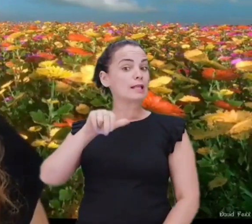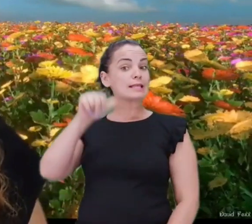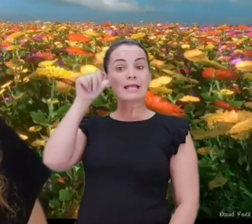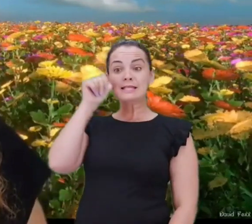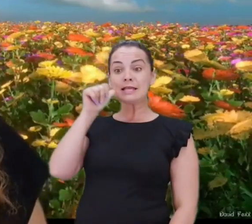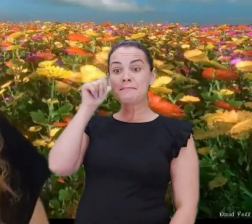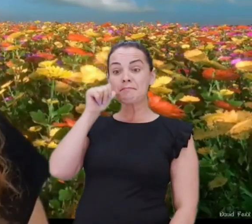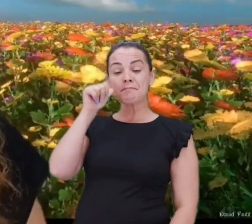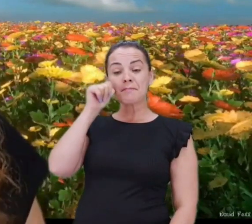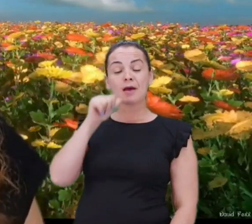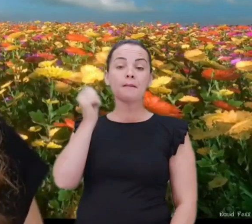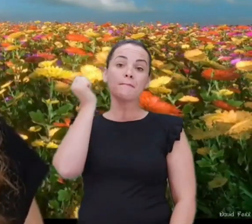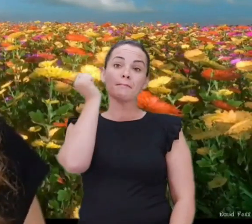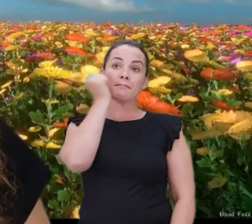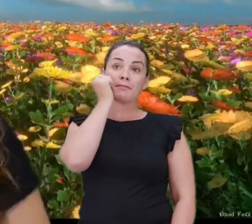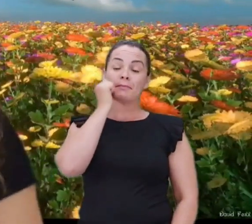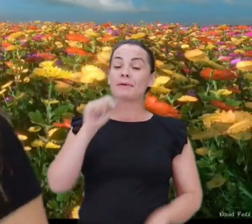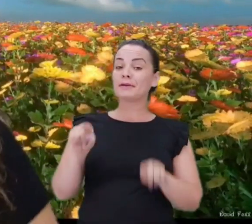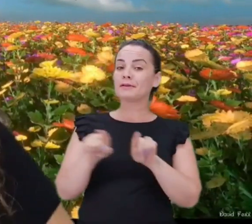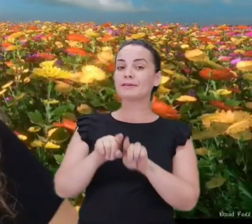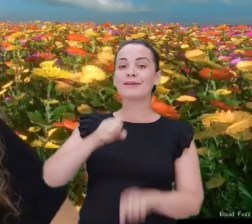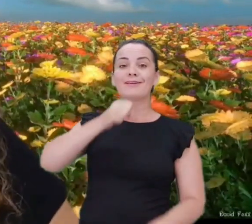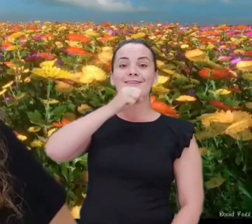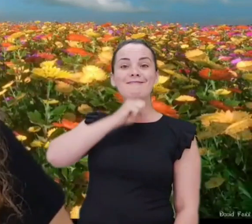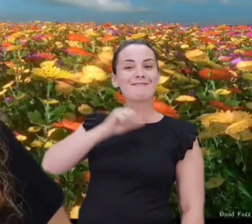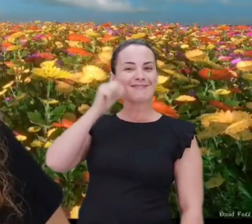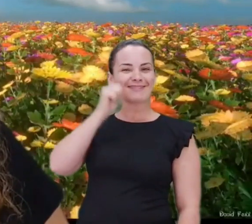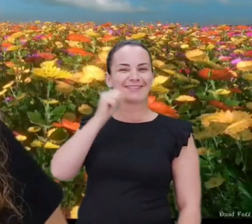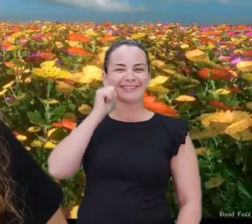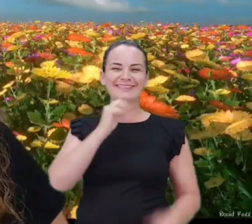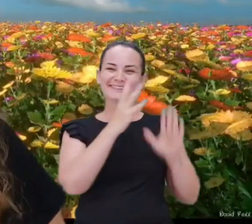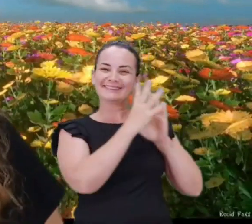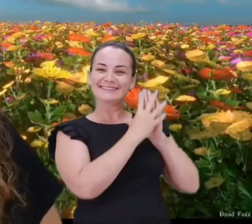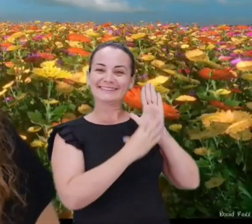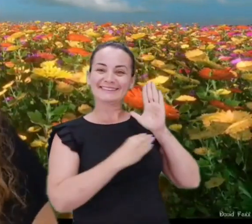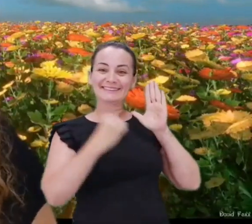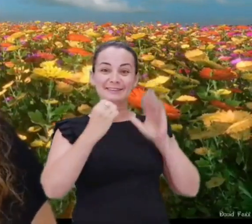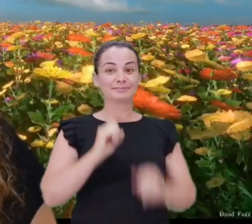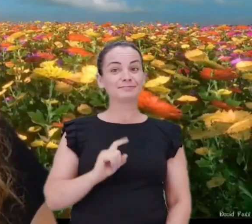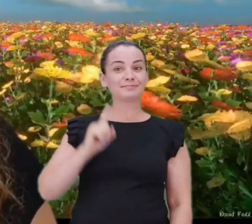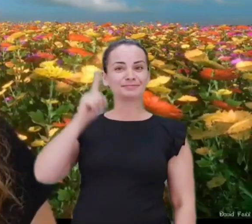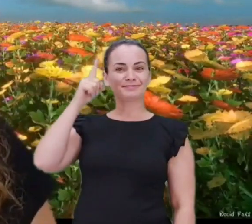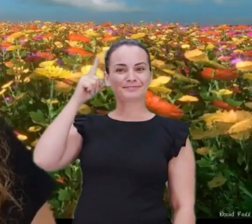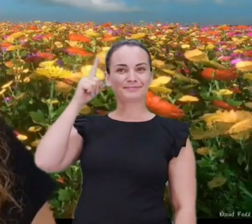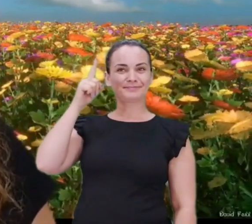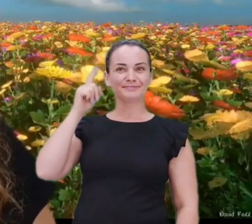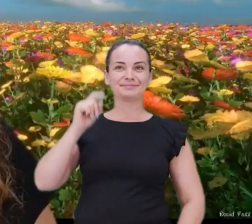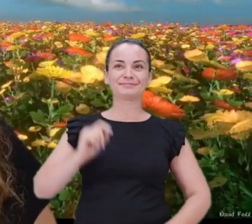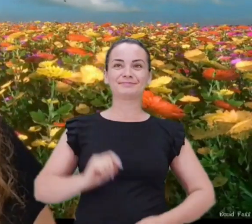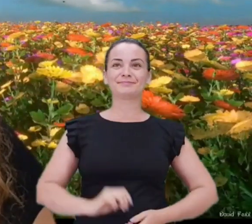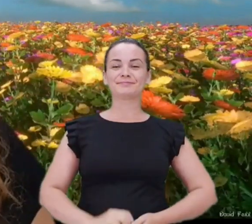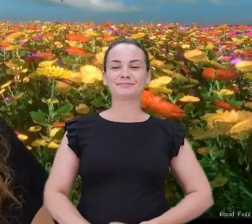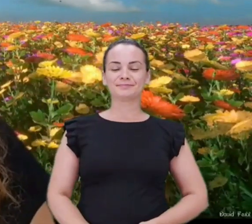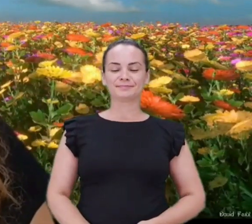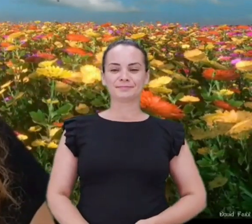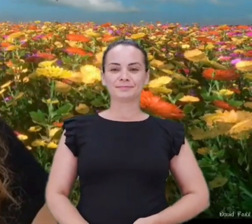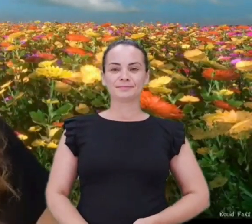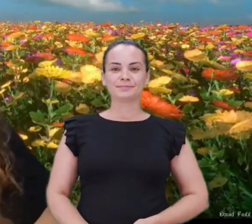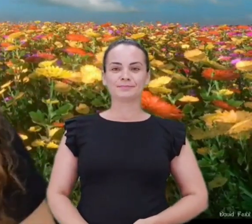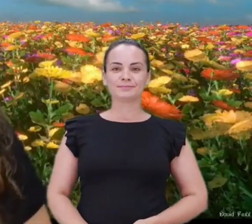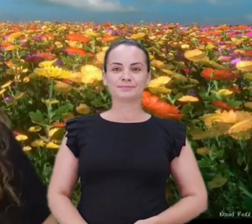irmãs, mães e avós. Repeat with me, student. Sister,